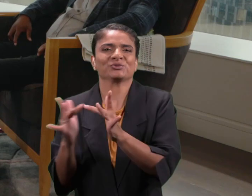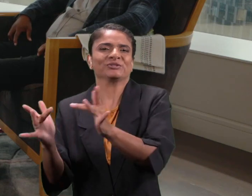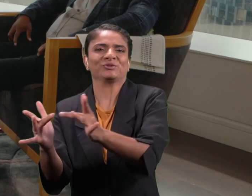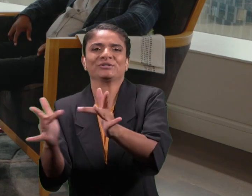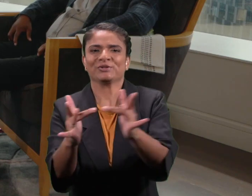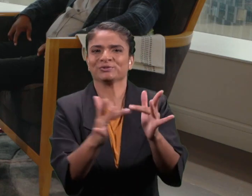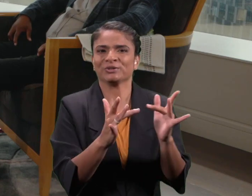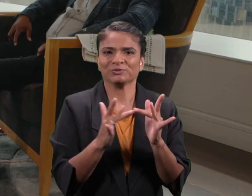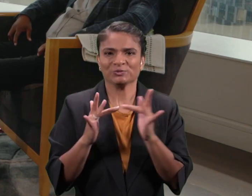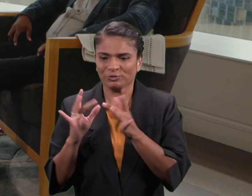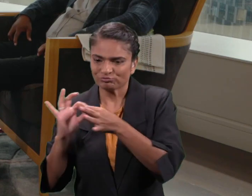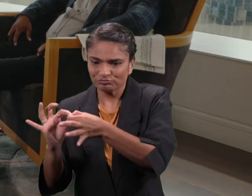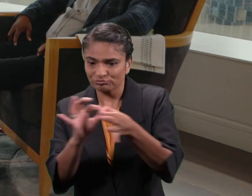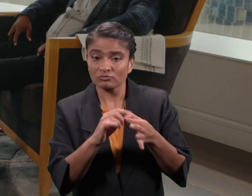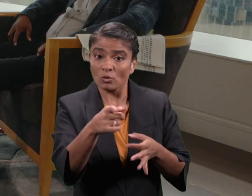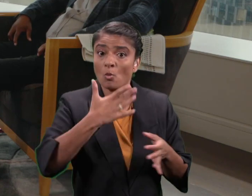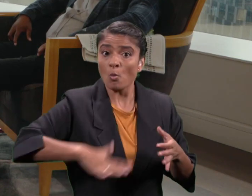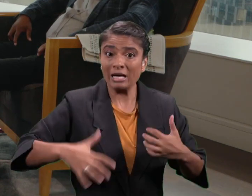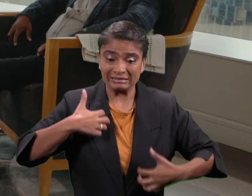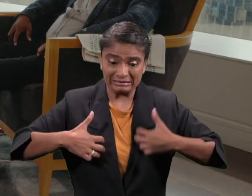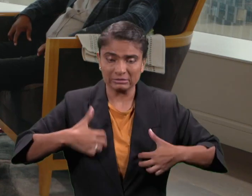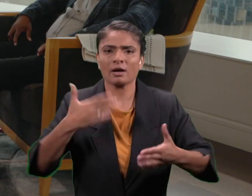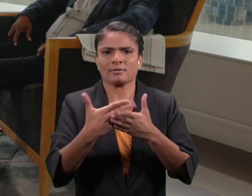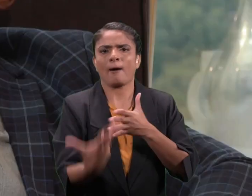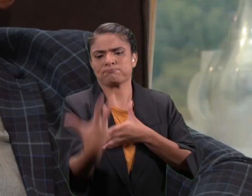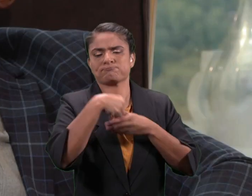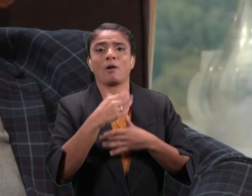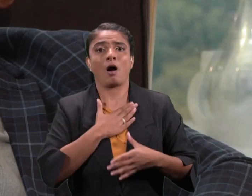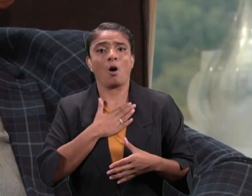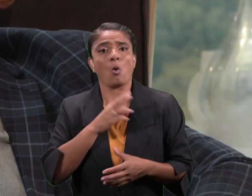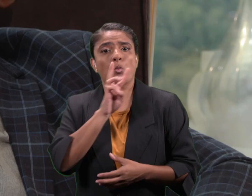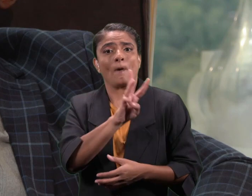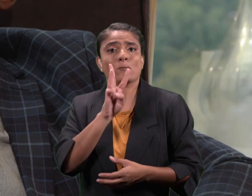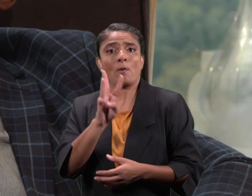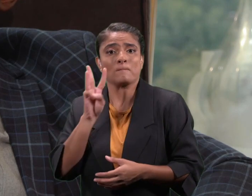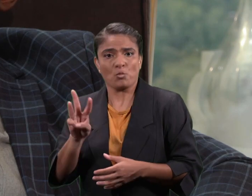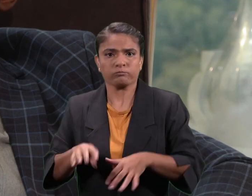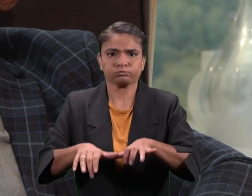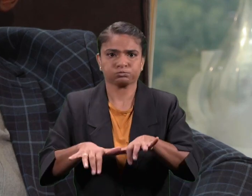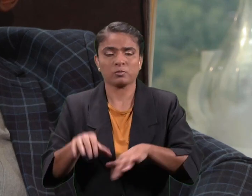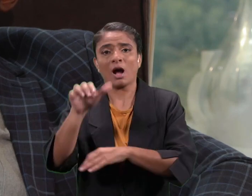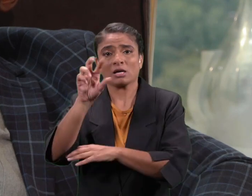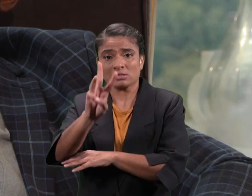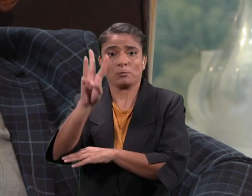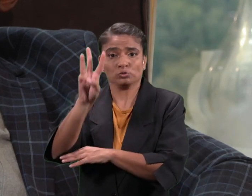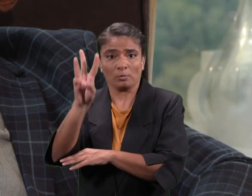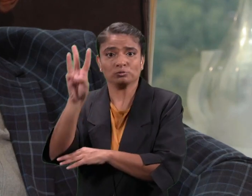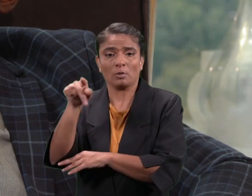directly. And people can connect with us or contact us by visiting our website,